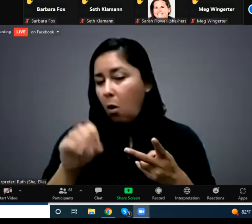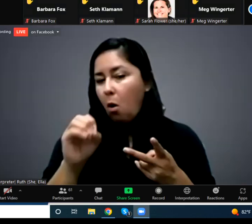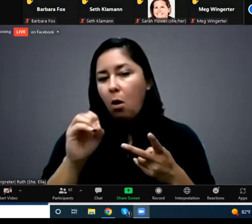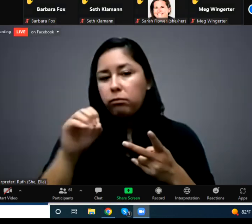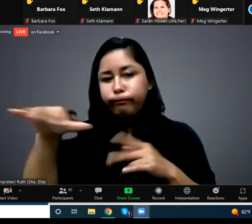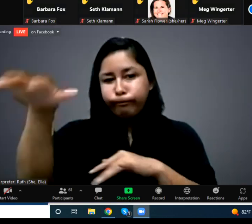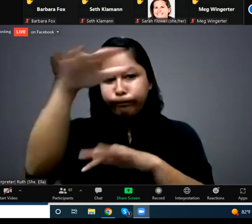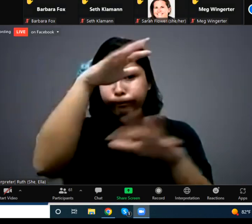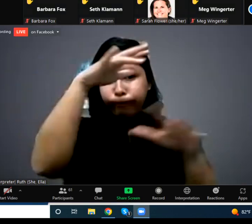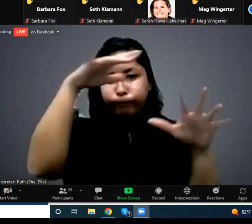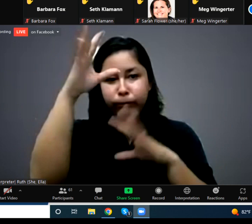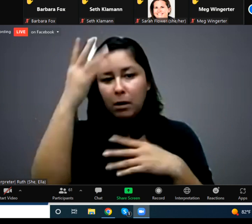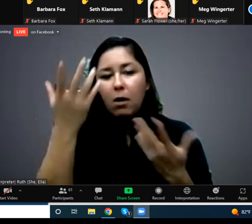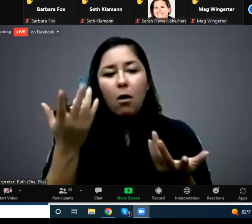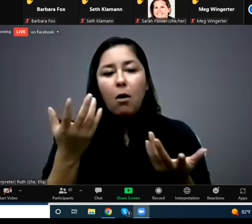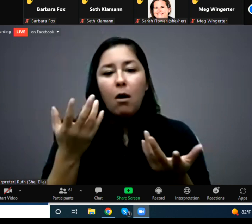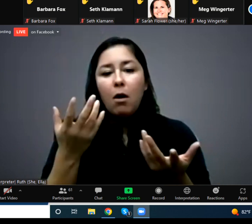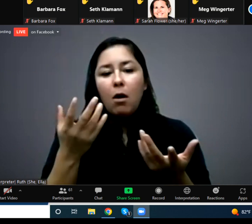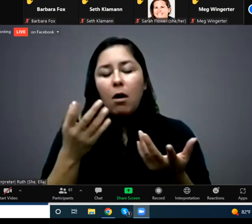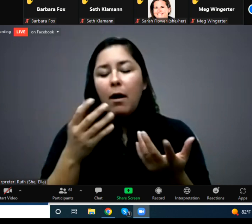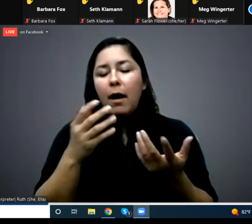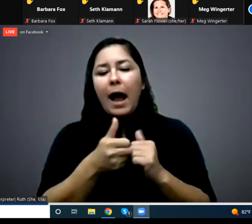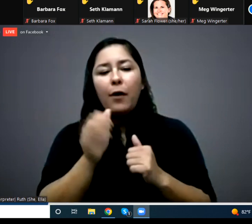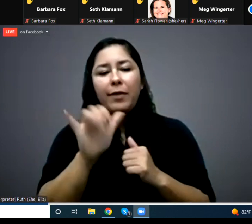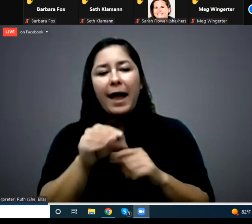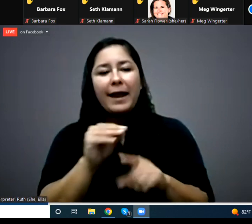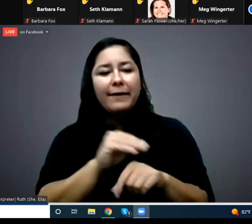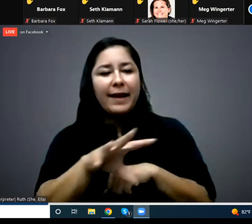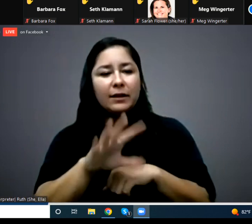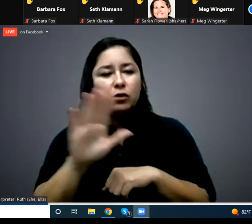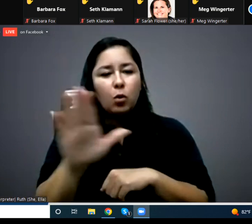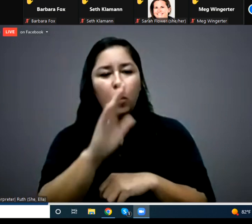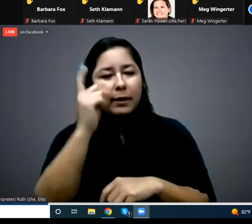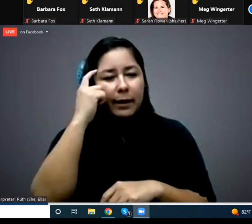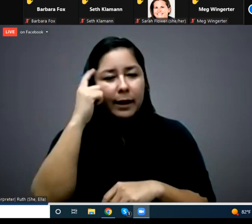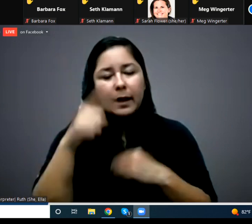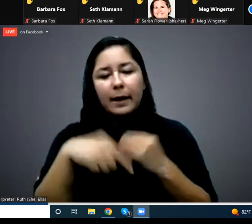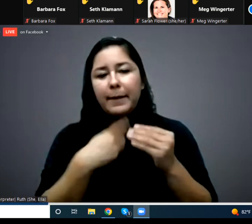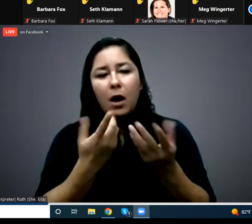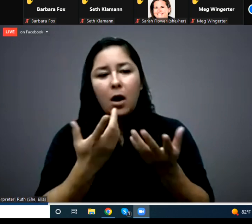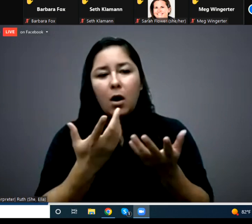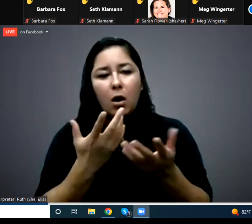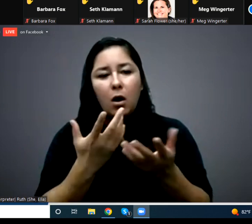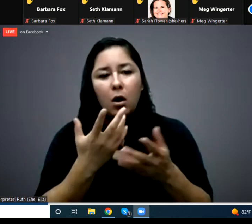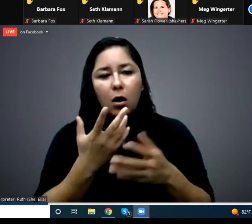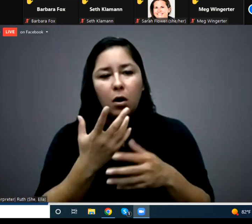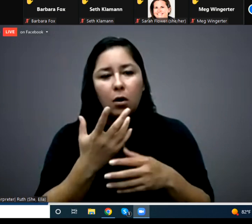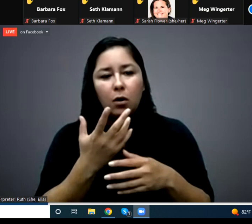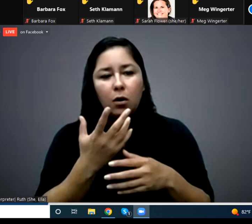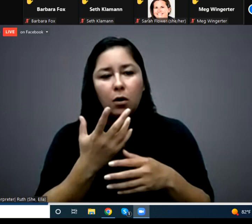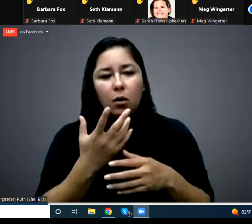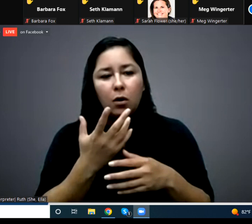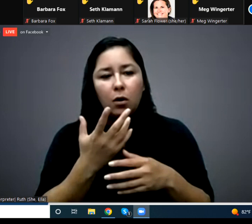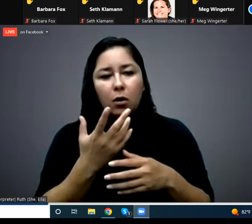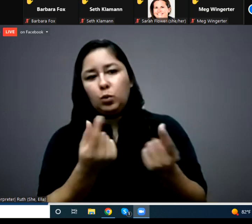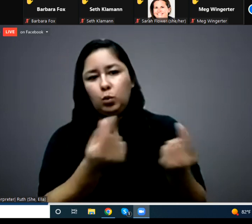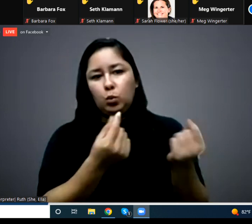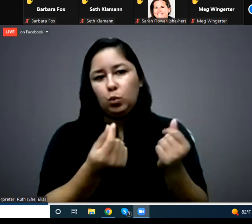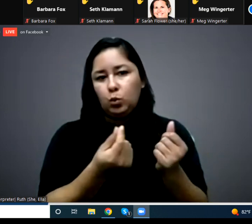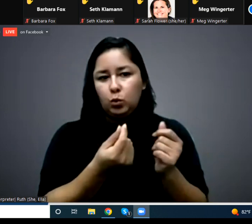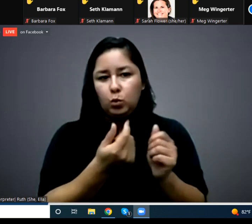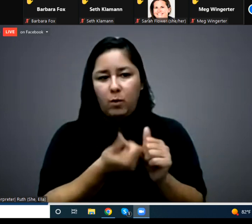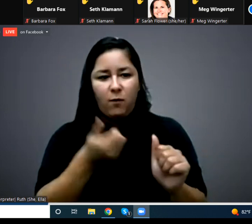if it might be, how does that affect your thinking about what kind of precautionary measures people need to take?